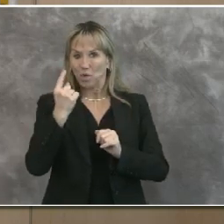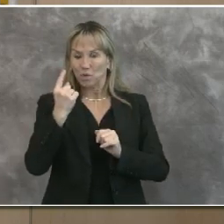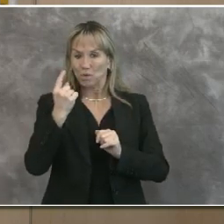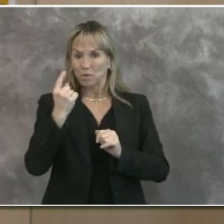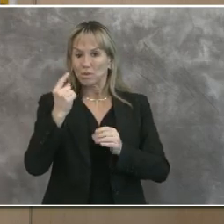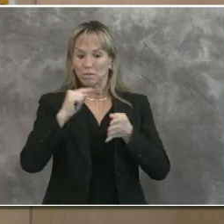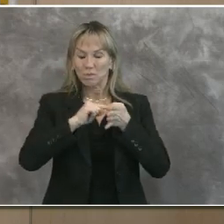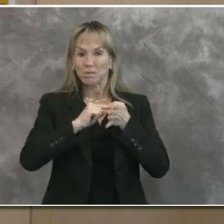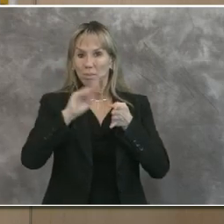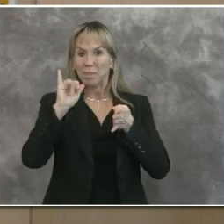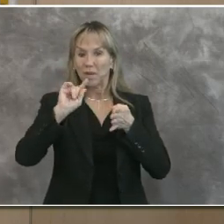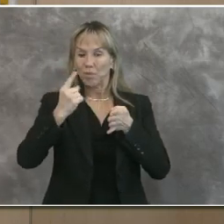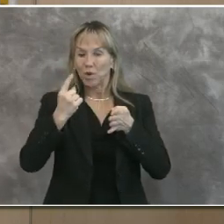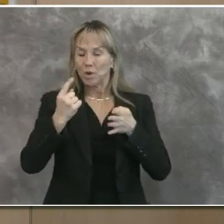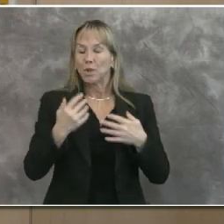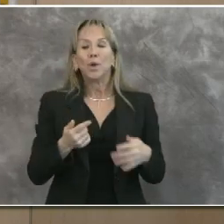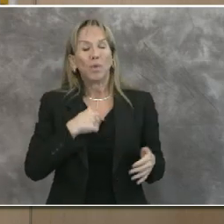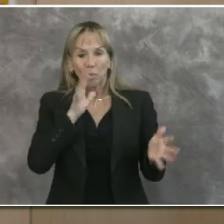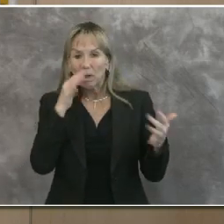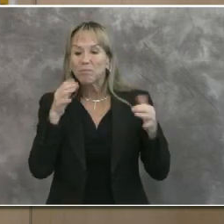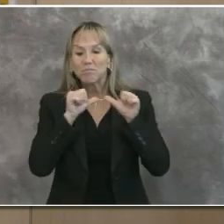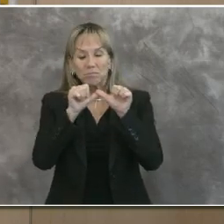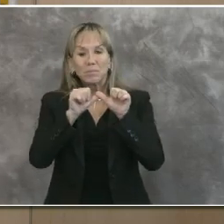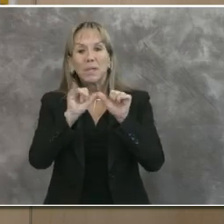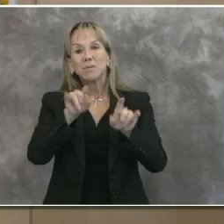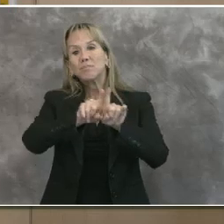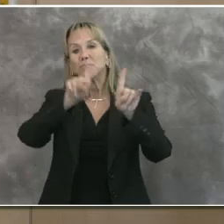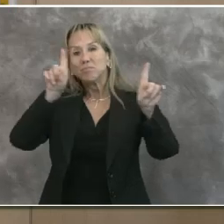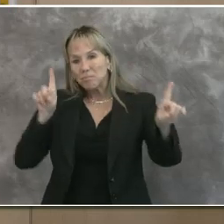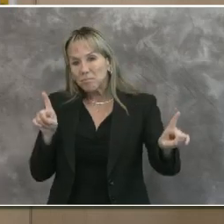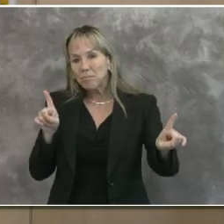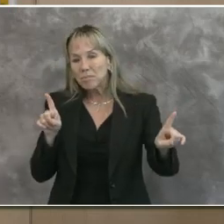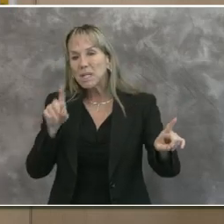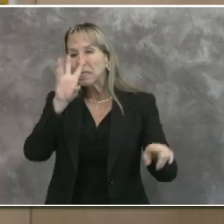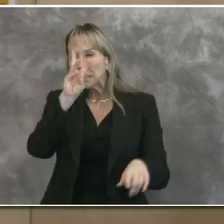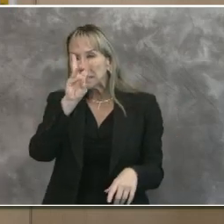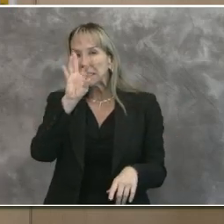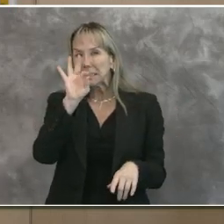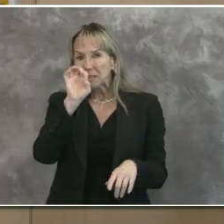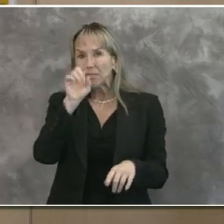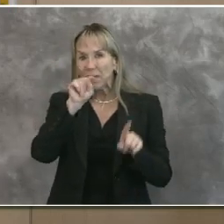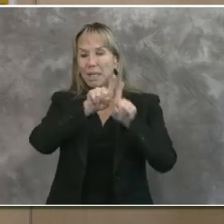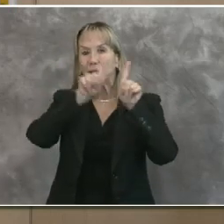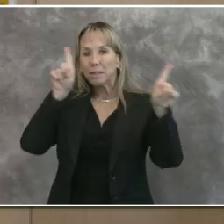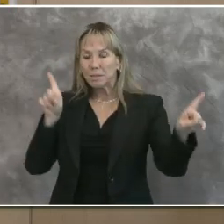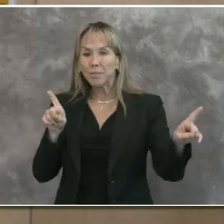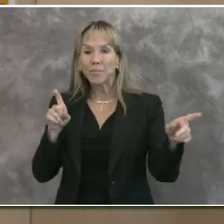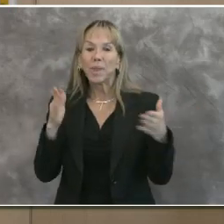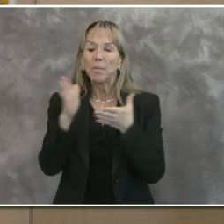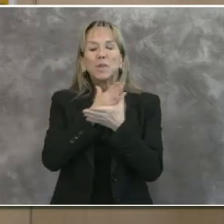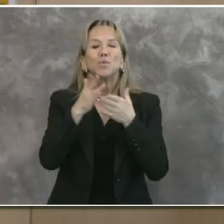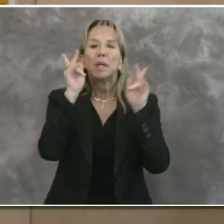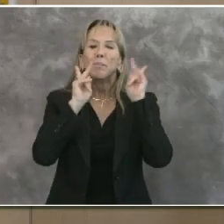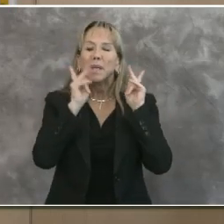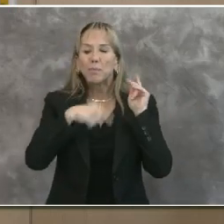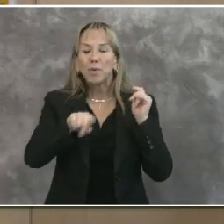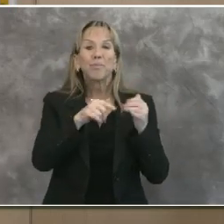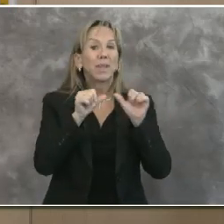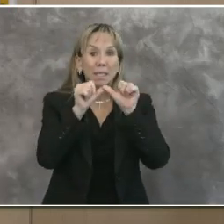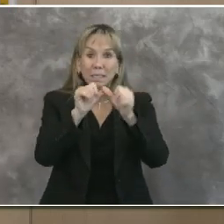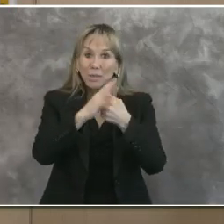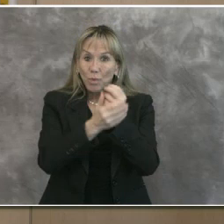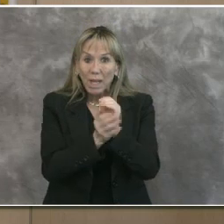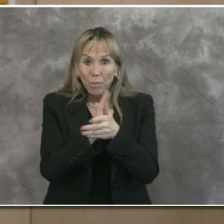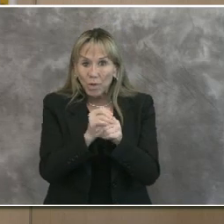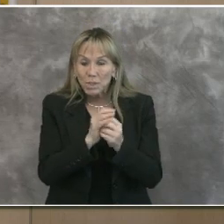will continue to promote practicing social distancing of 6 feet between individuals, continue hand